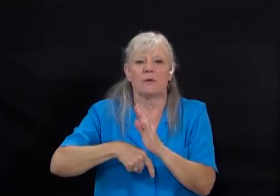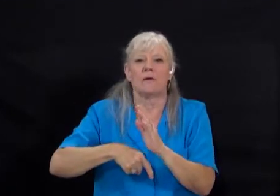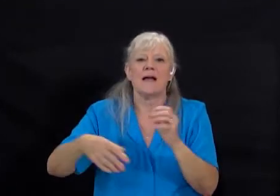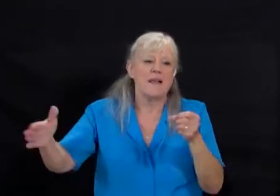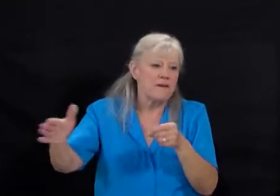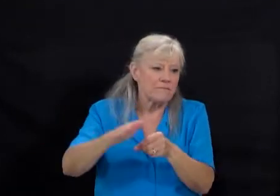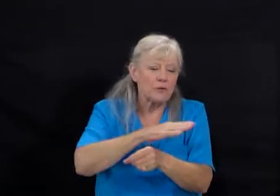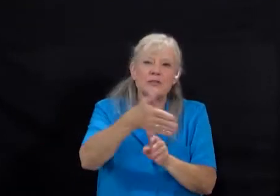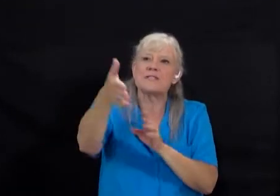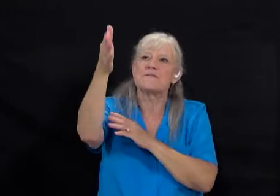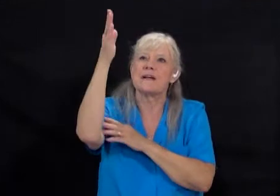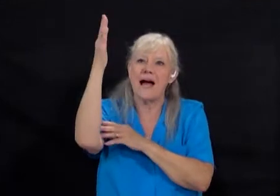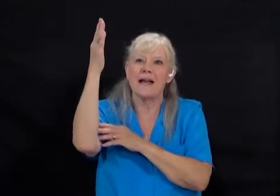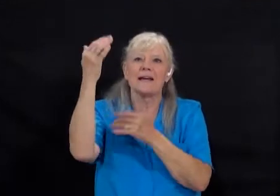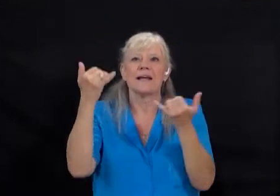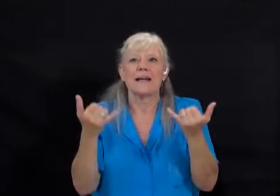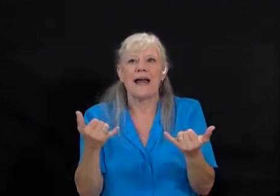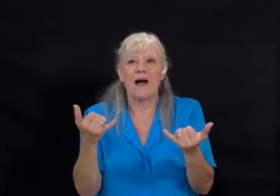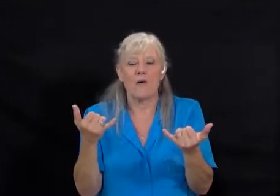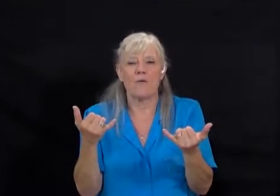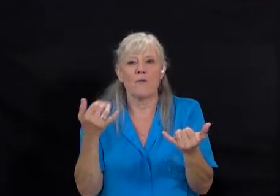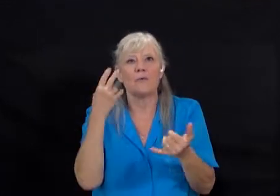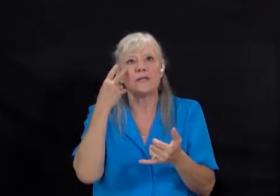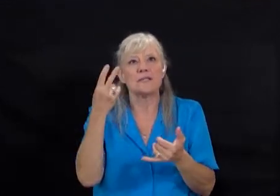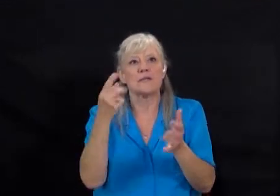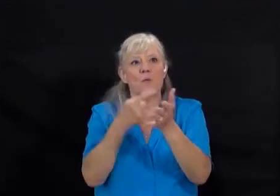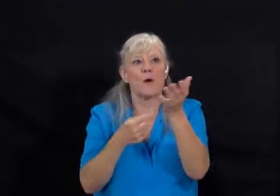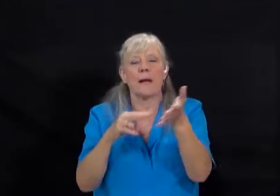it means to be a human being.